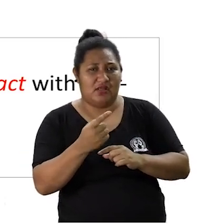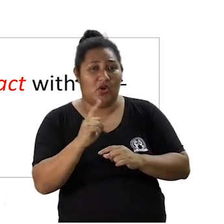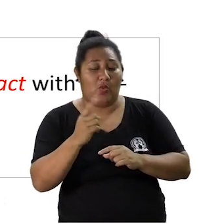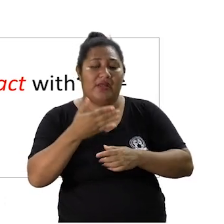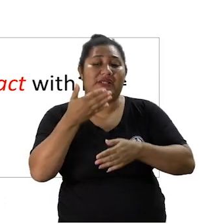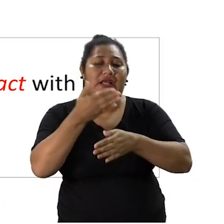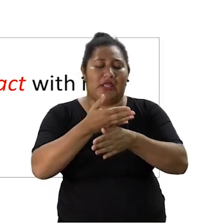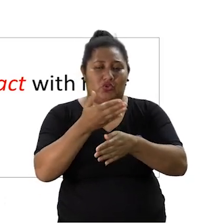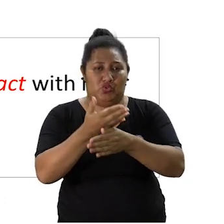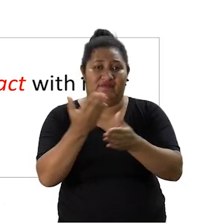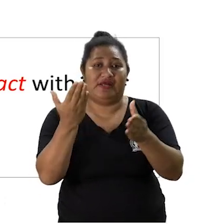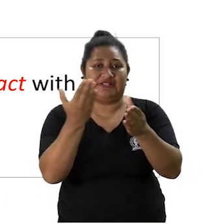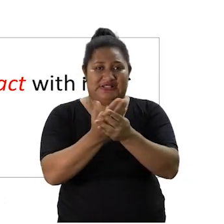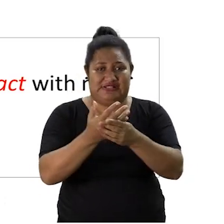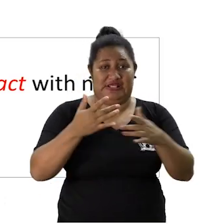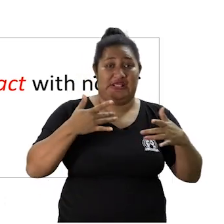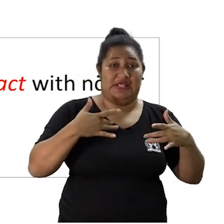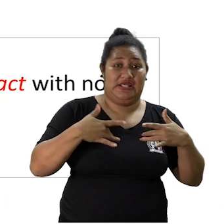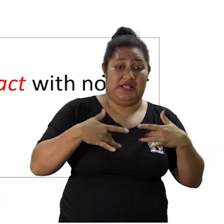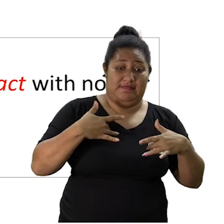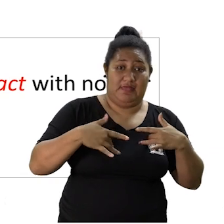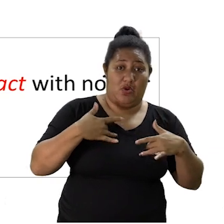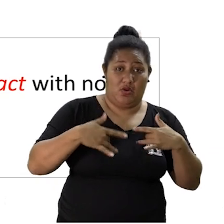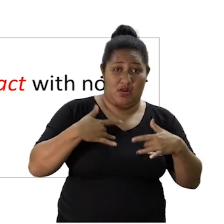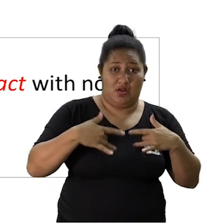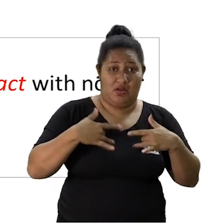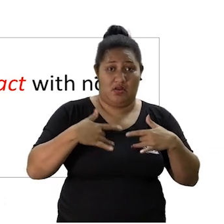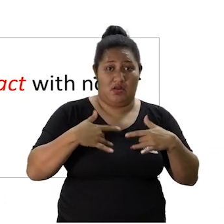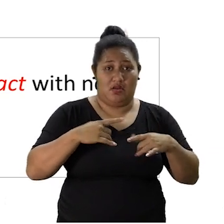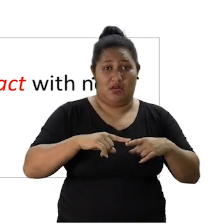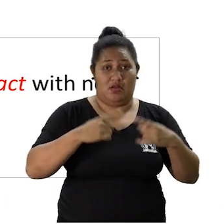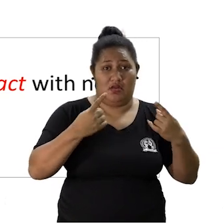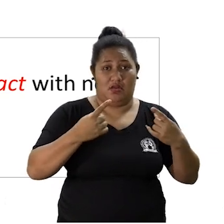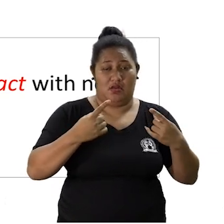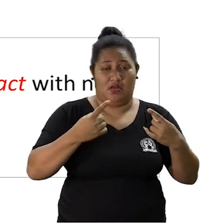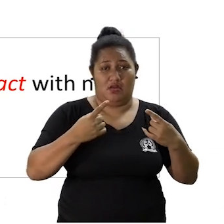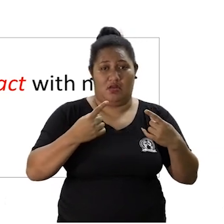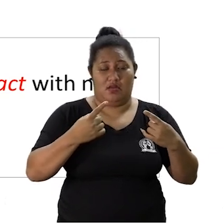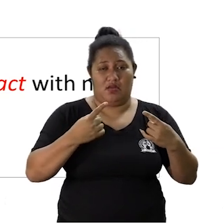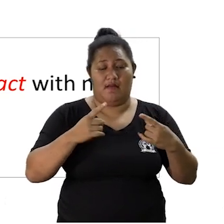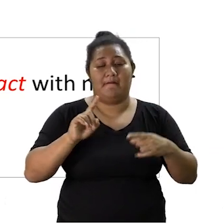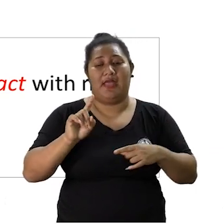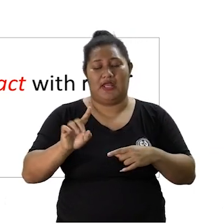lulu e whaatasi ai ia mea e ola po